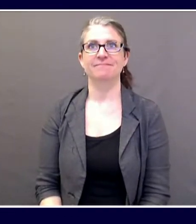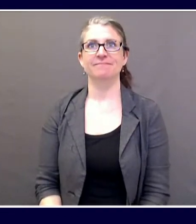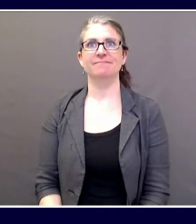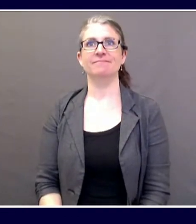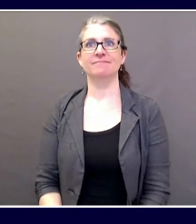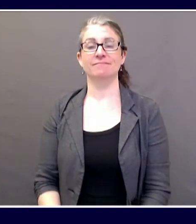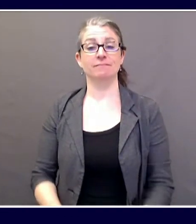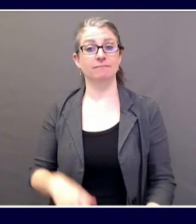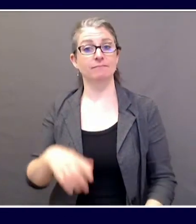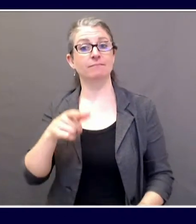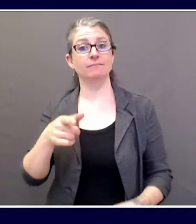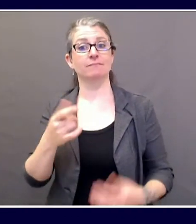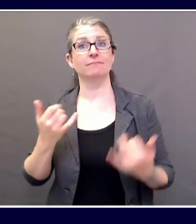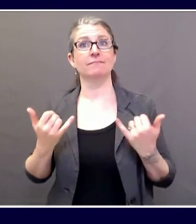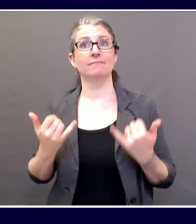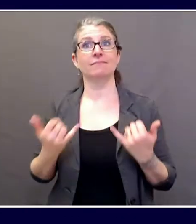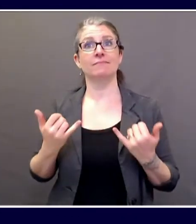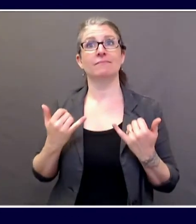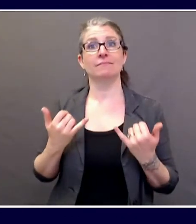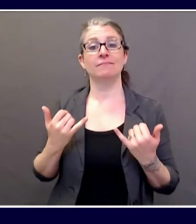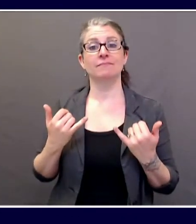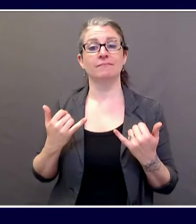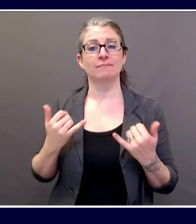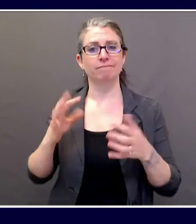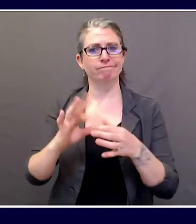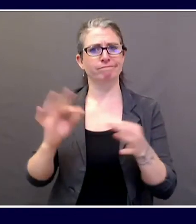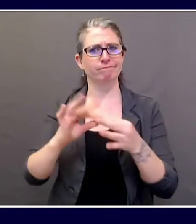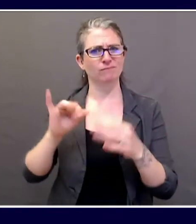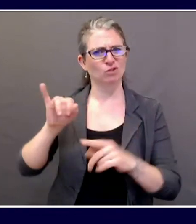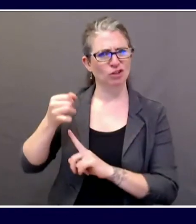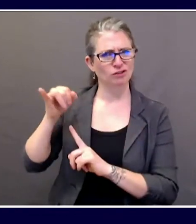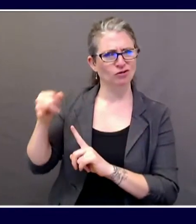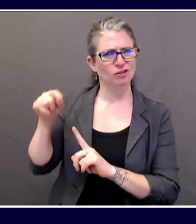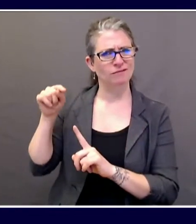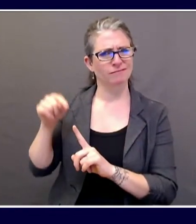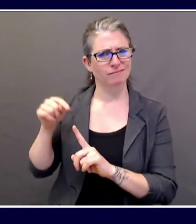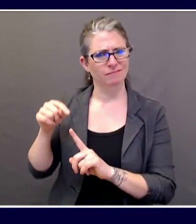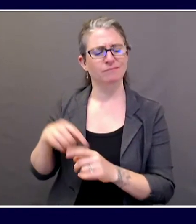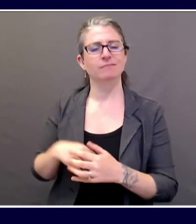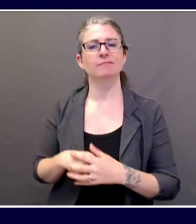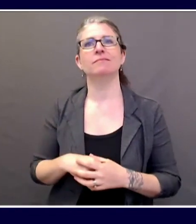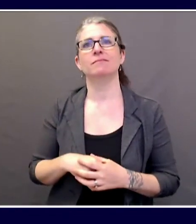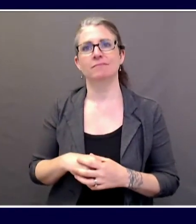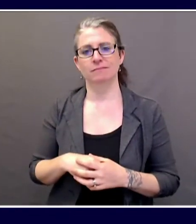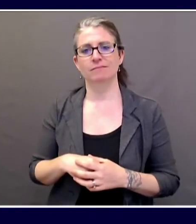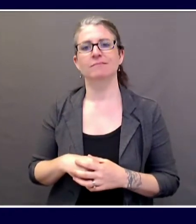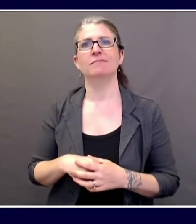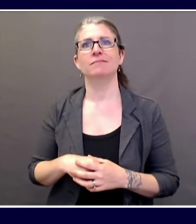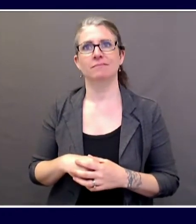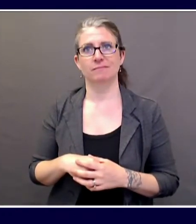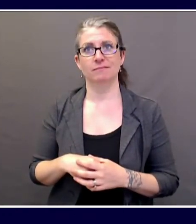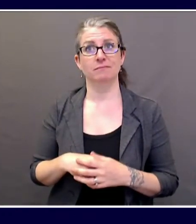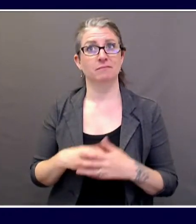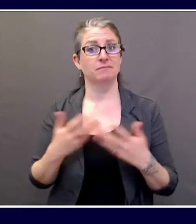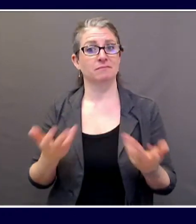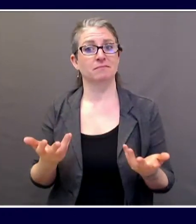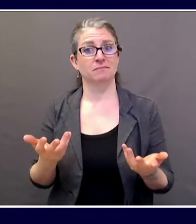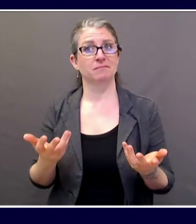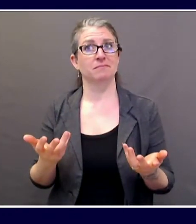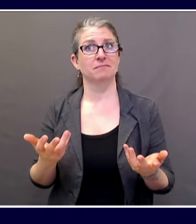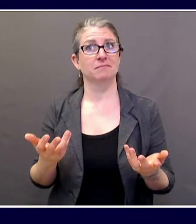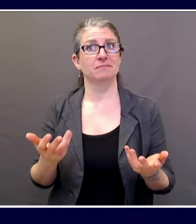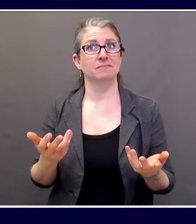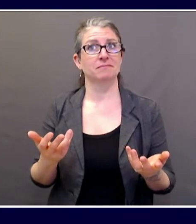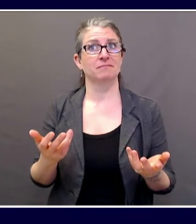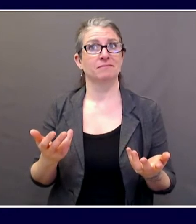in Johnson & Johnson this week. How will you address sort of the areas that we've talked about in the past are well suited for J&J and